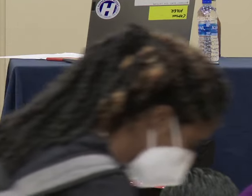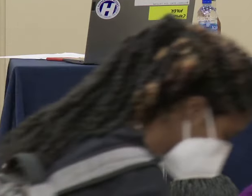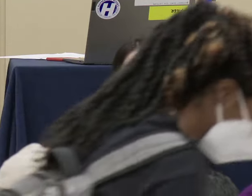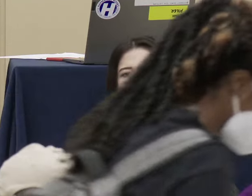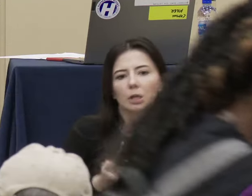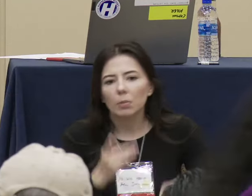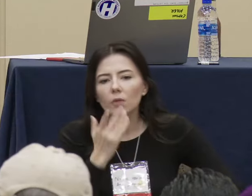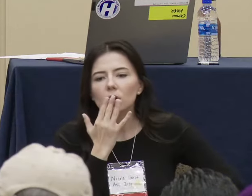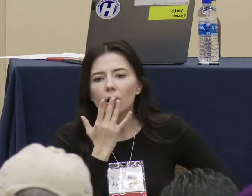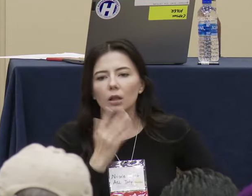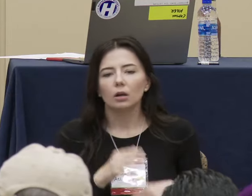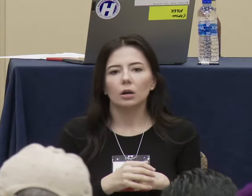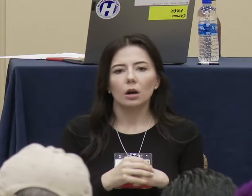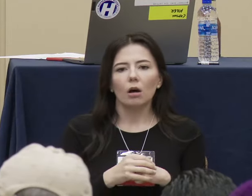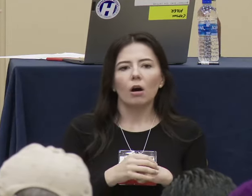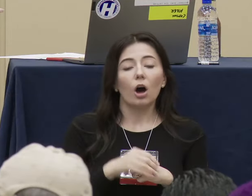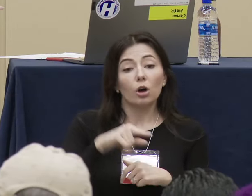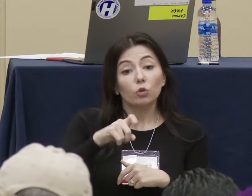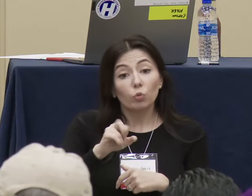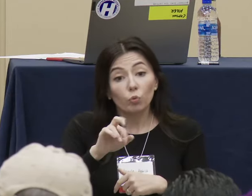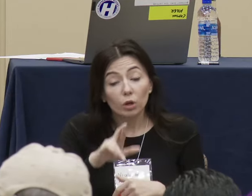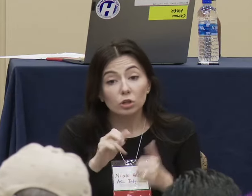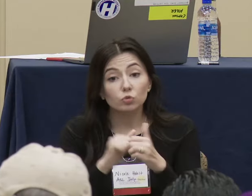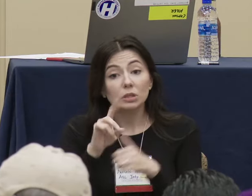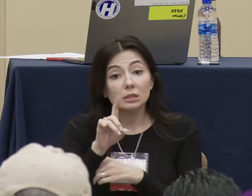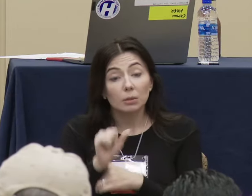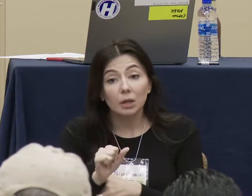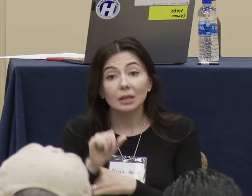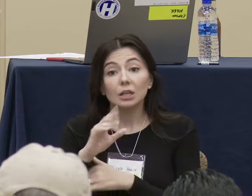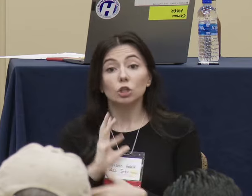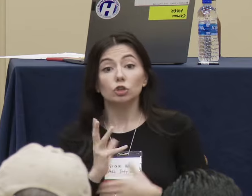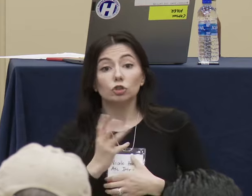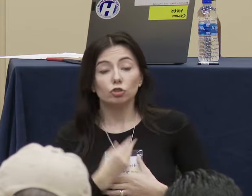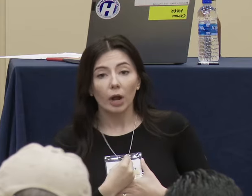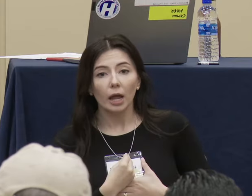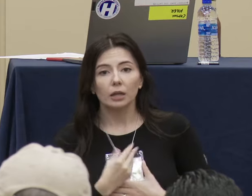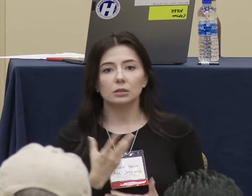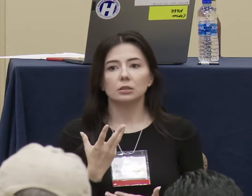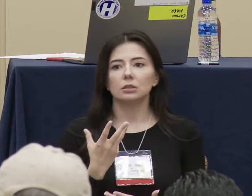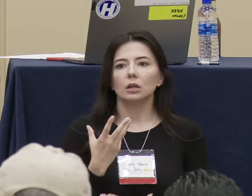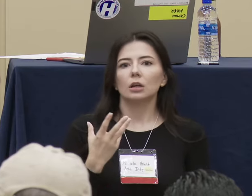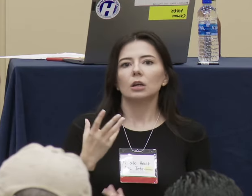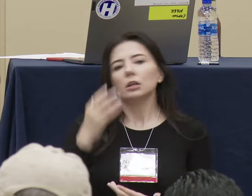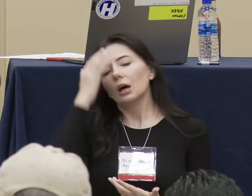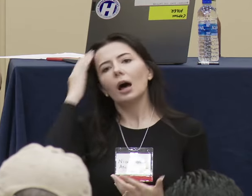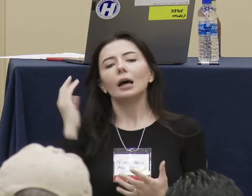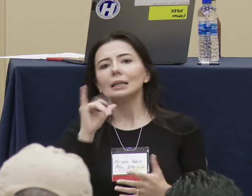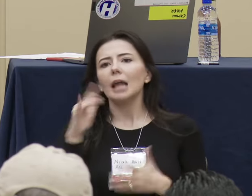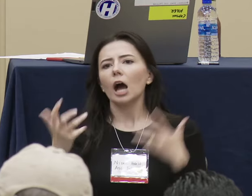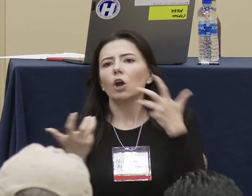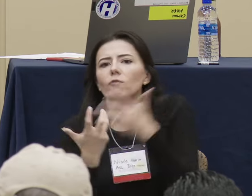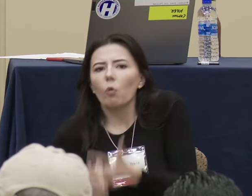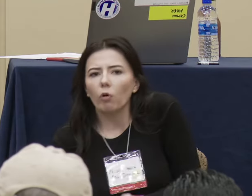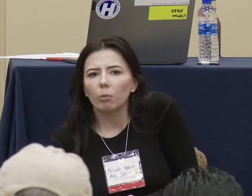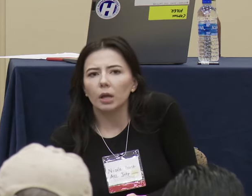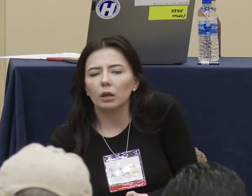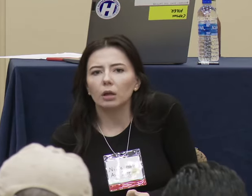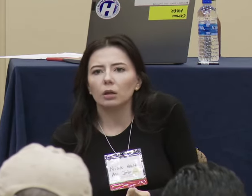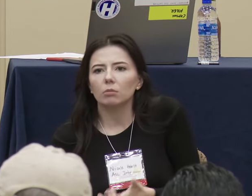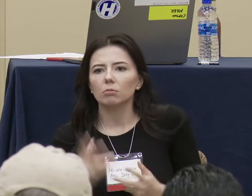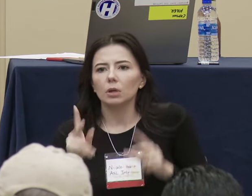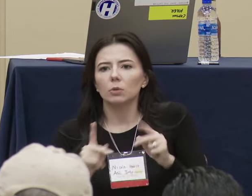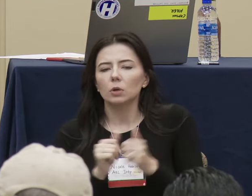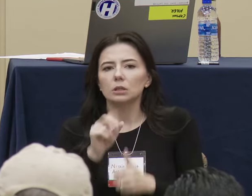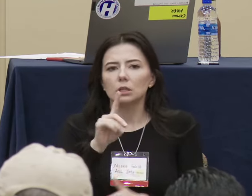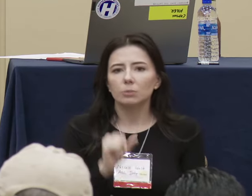color, of queers with disabilities, trans and gender non-conforming people with disabilities, indigenous people